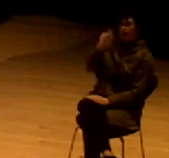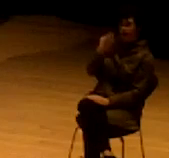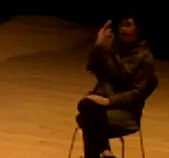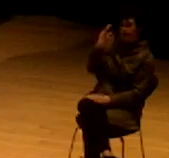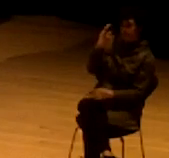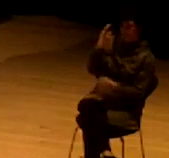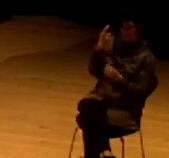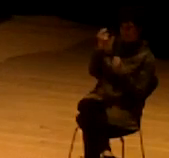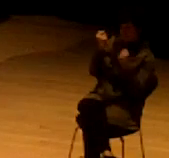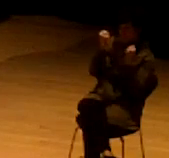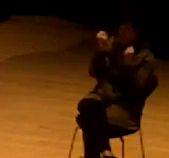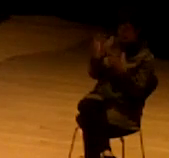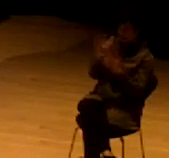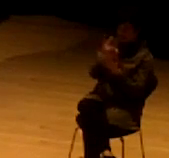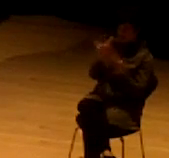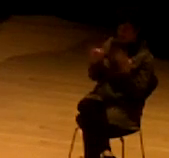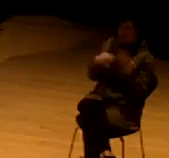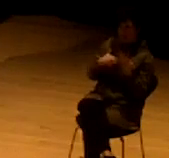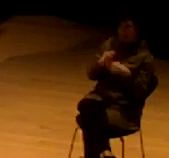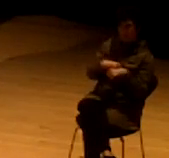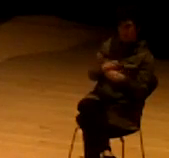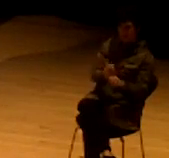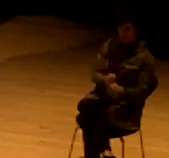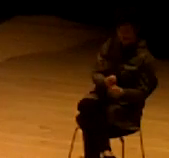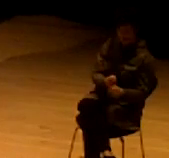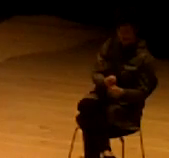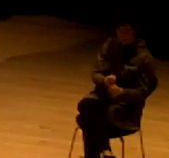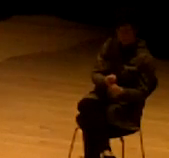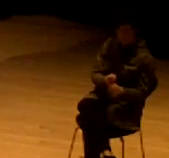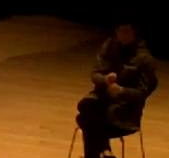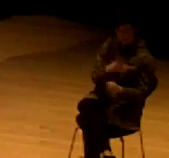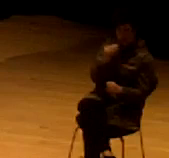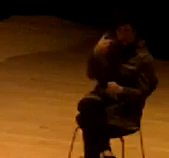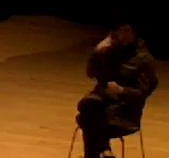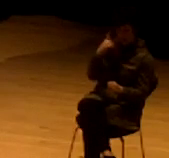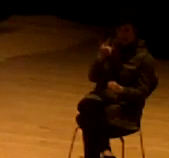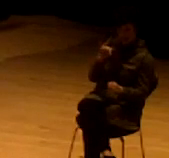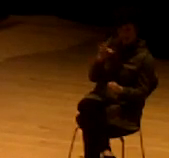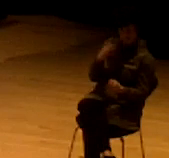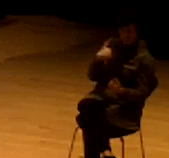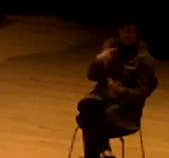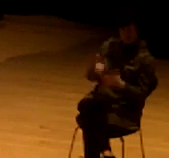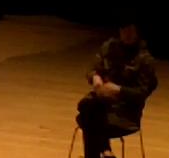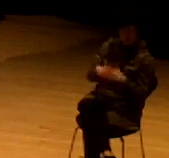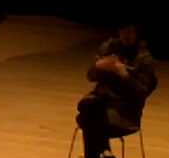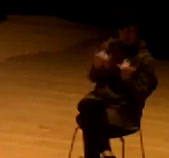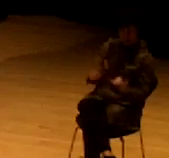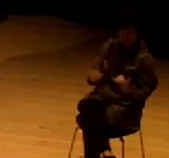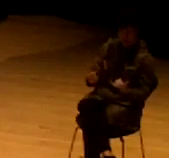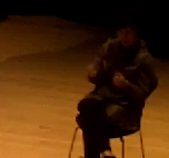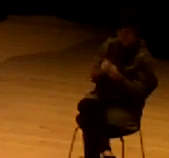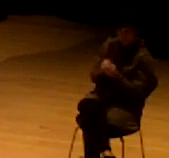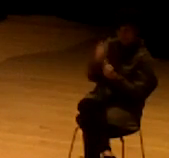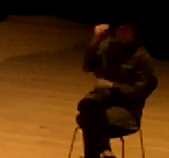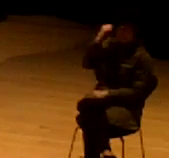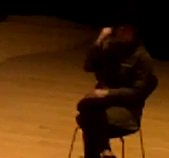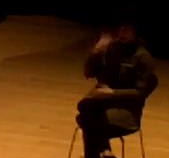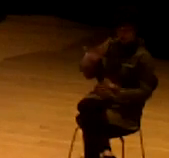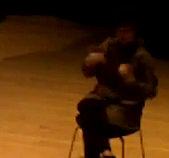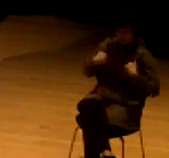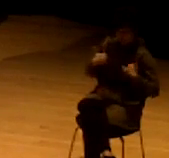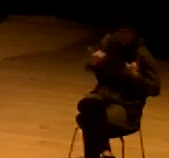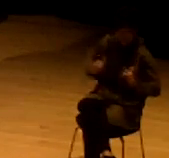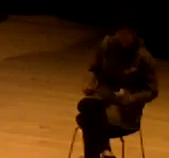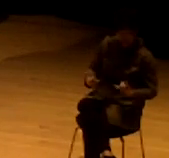if we were to work now, because I'm always moving along with what I do, we would be doing something completely different.